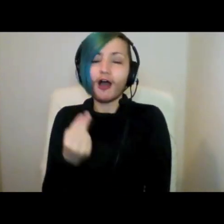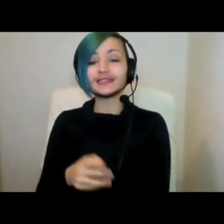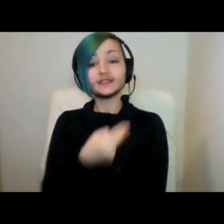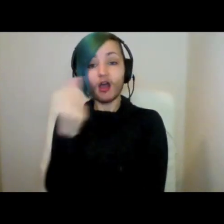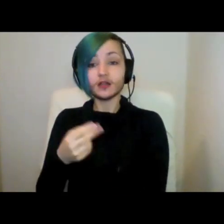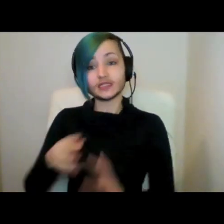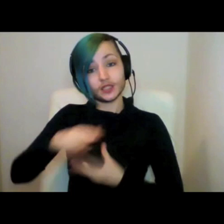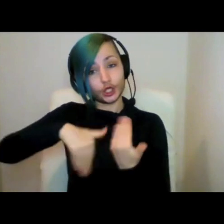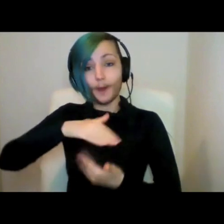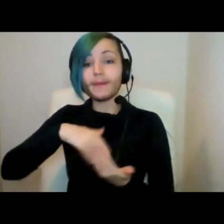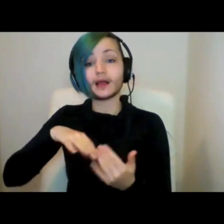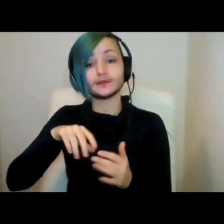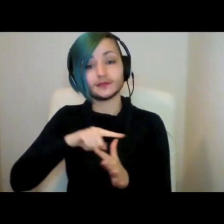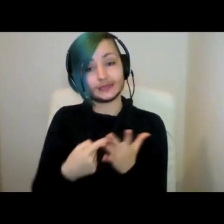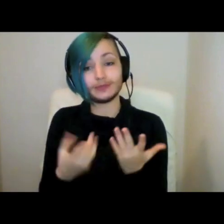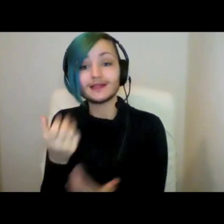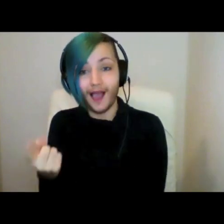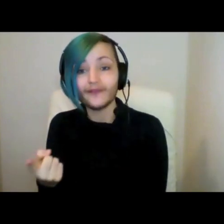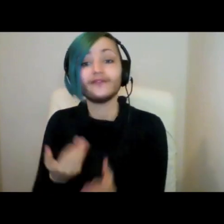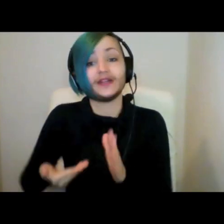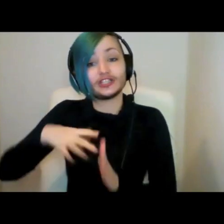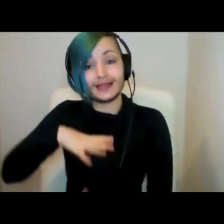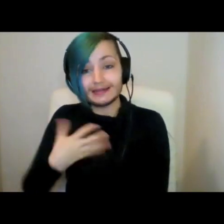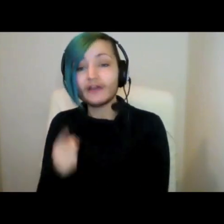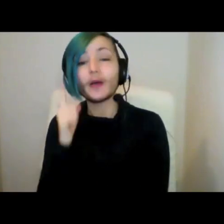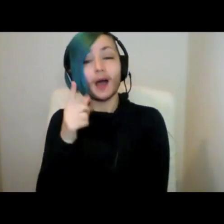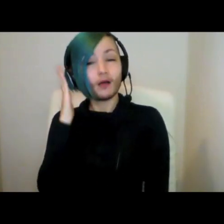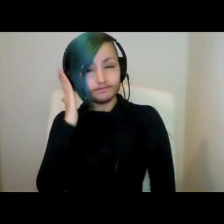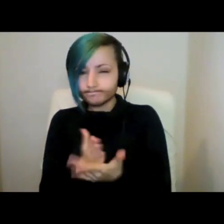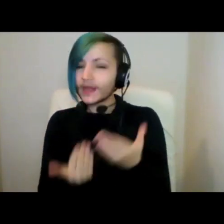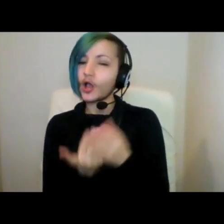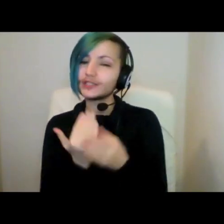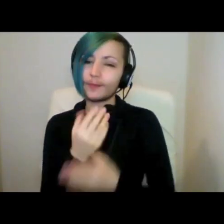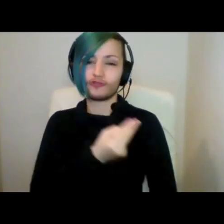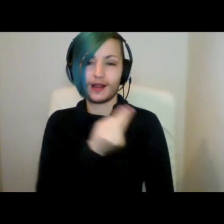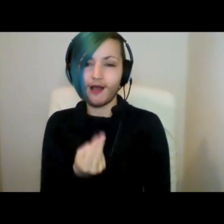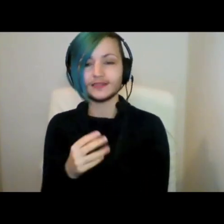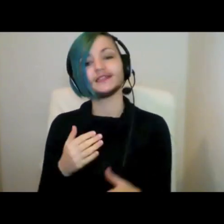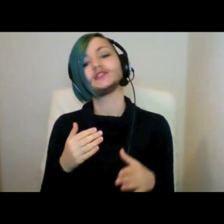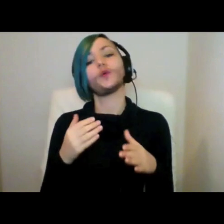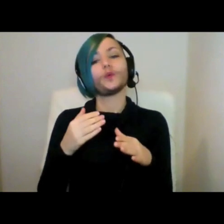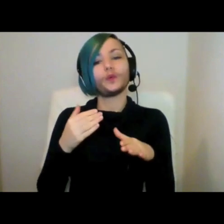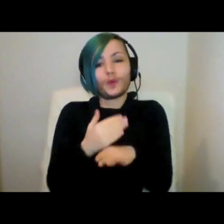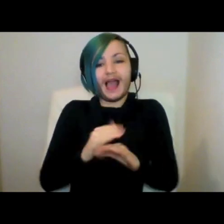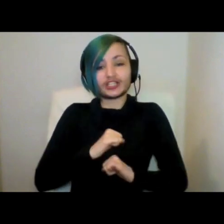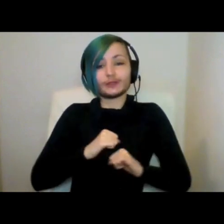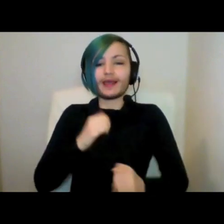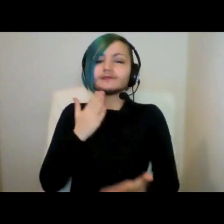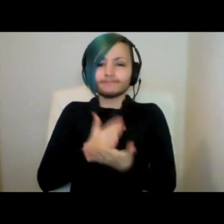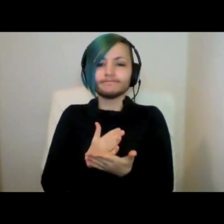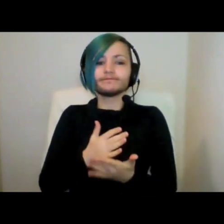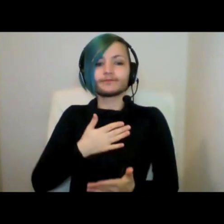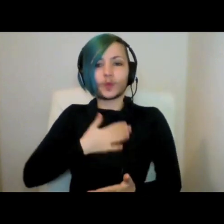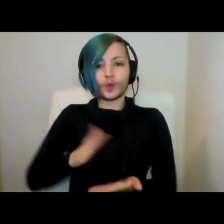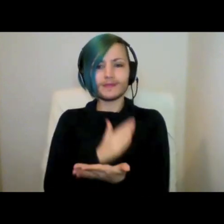need, but she is a contemporary artist. So ActionSpace is always very keen to try and frame Naina in the